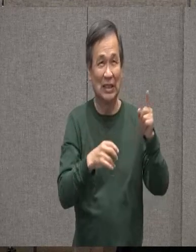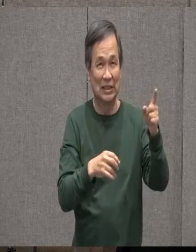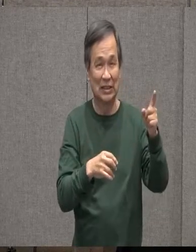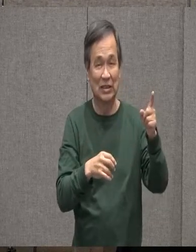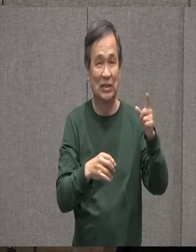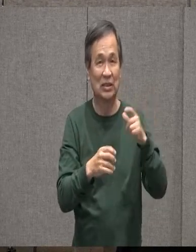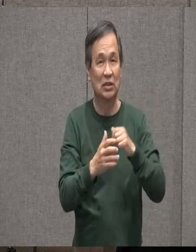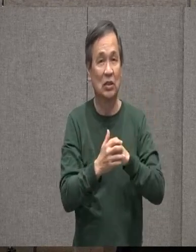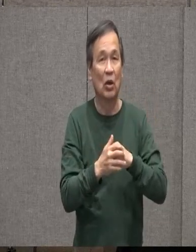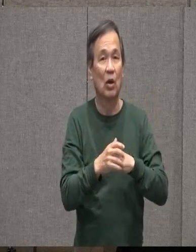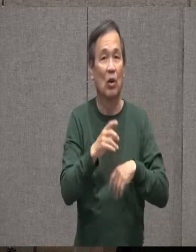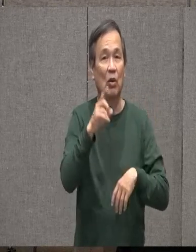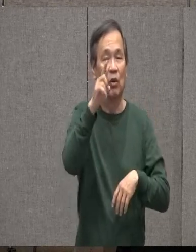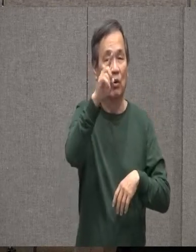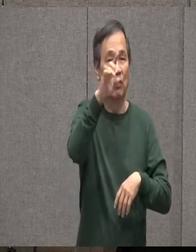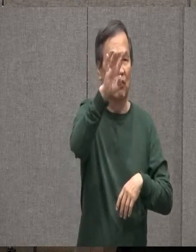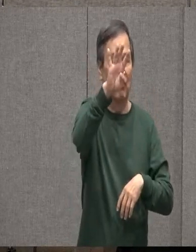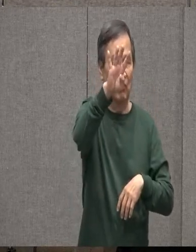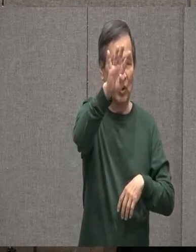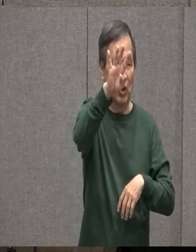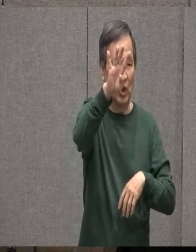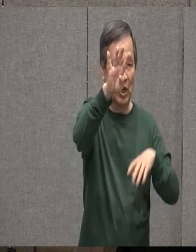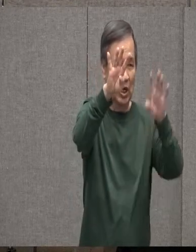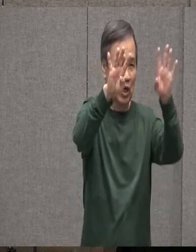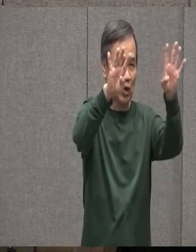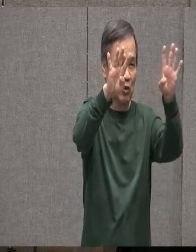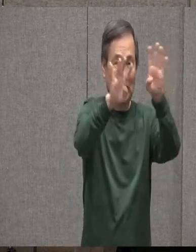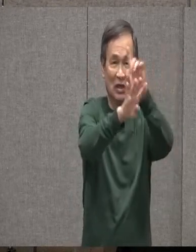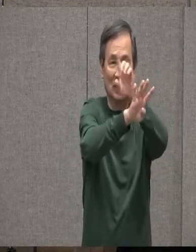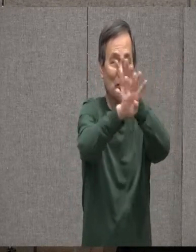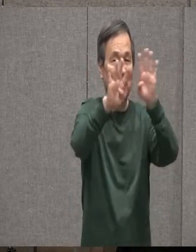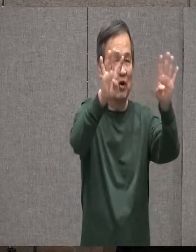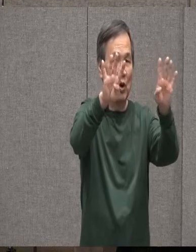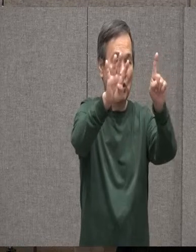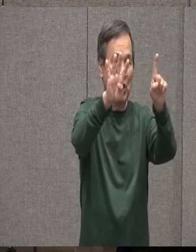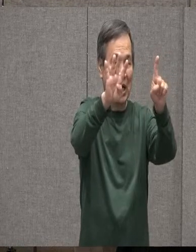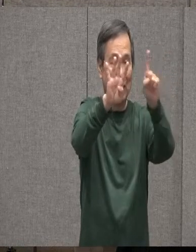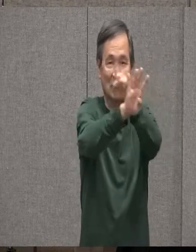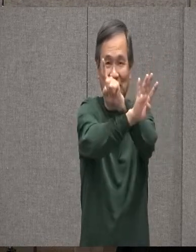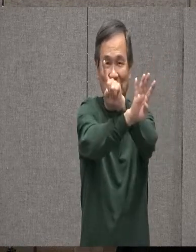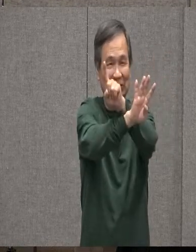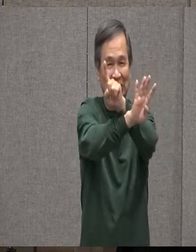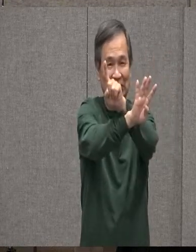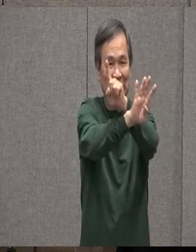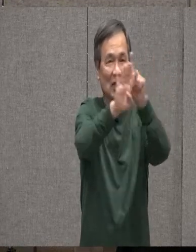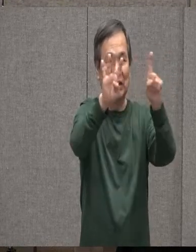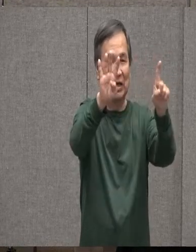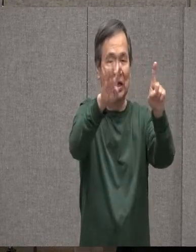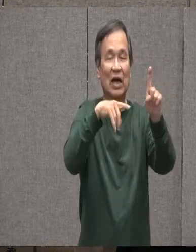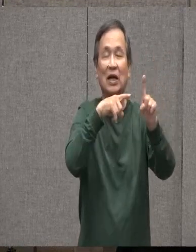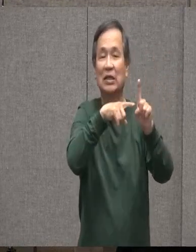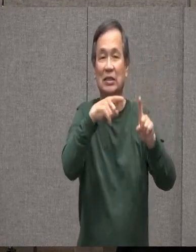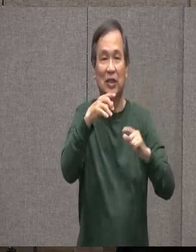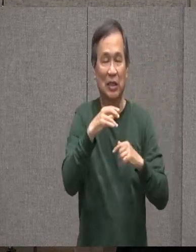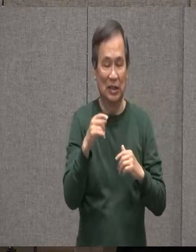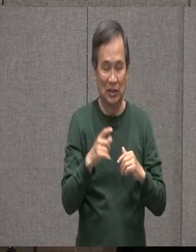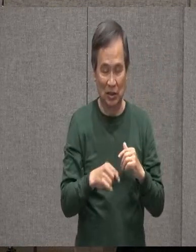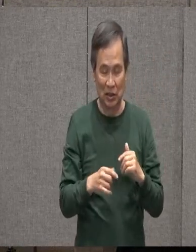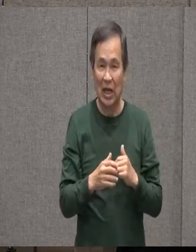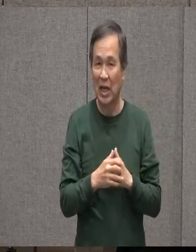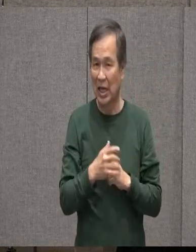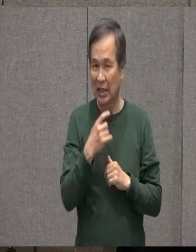but I've got to make 3 using only my numbers 1, 2, 3, or 4. What 2 things are going to make 3? I can't do 3 and a